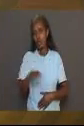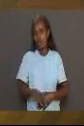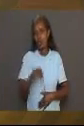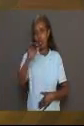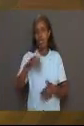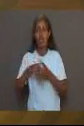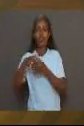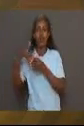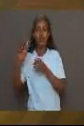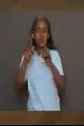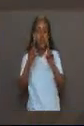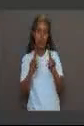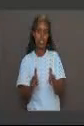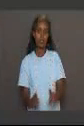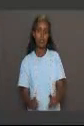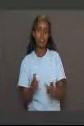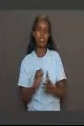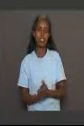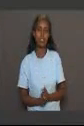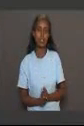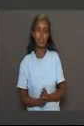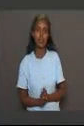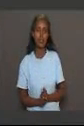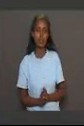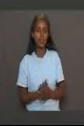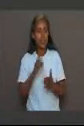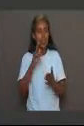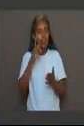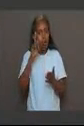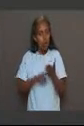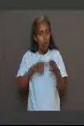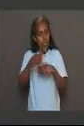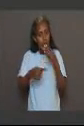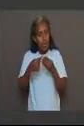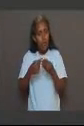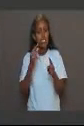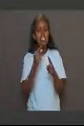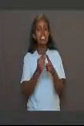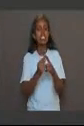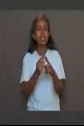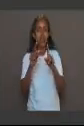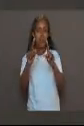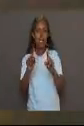an experiment. What about the term experiment?